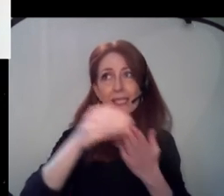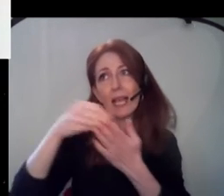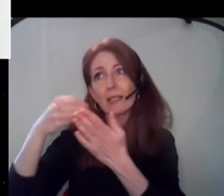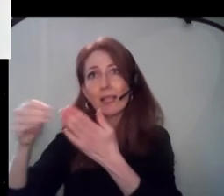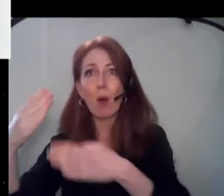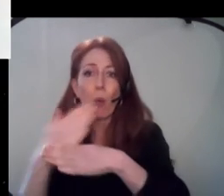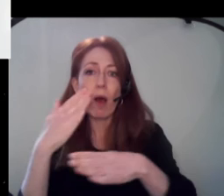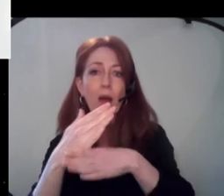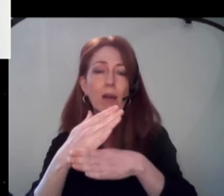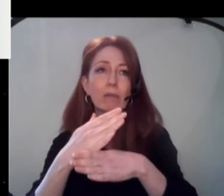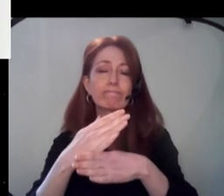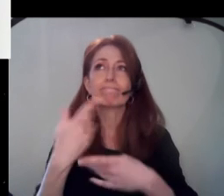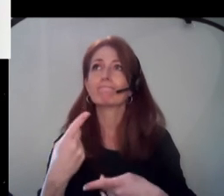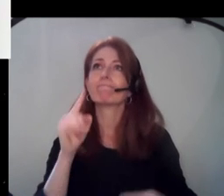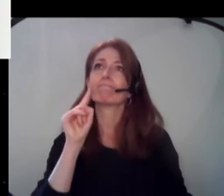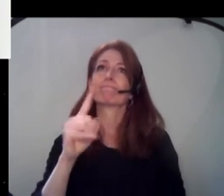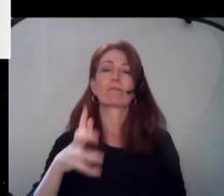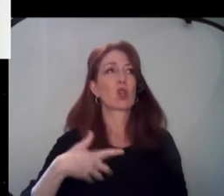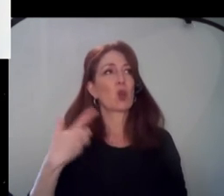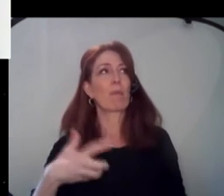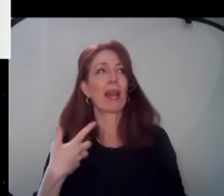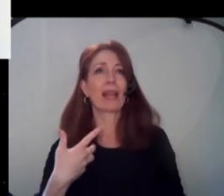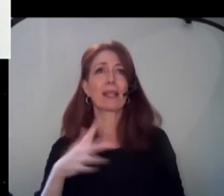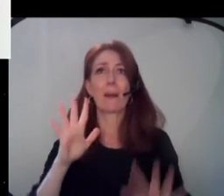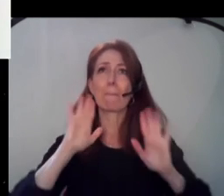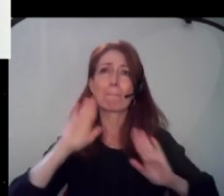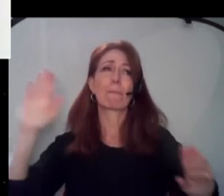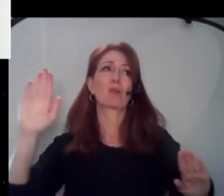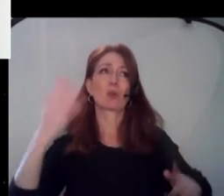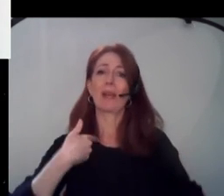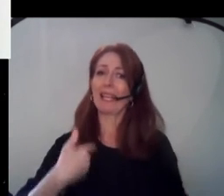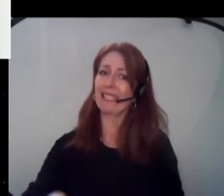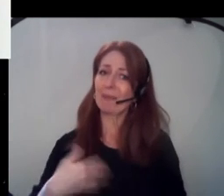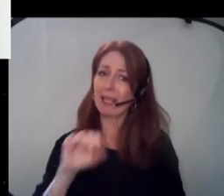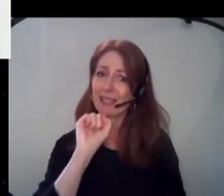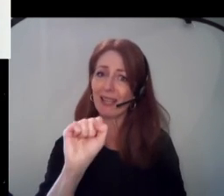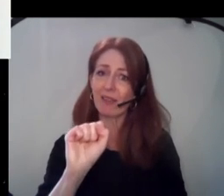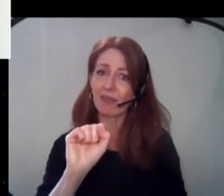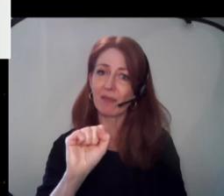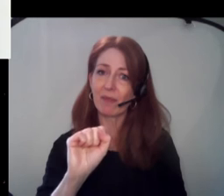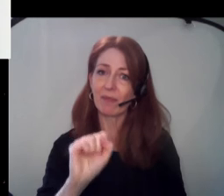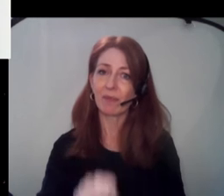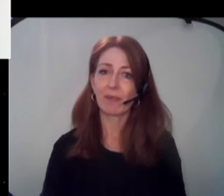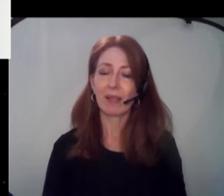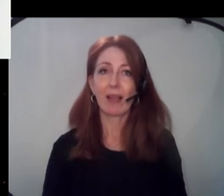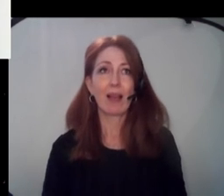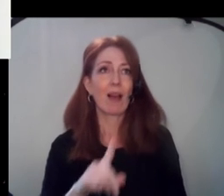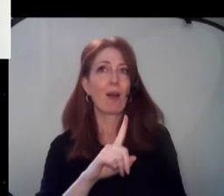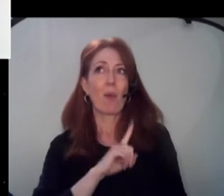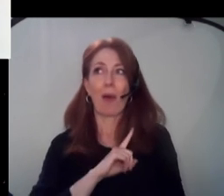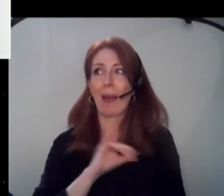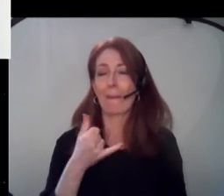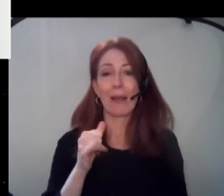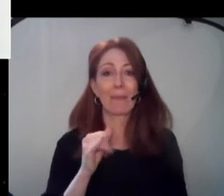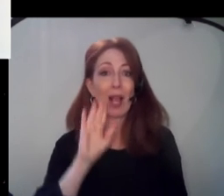that finding models is very expensive. And I don't know whether that's because the models are overcharging her or what. She